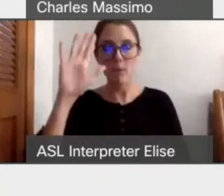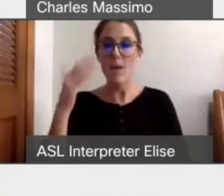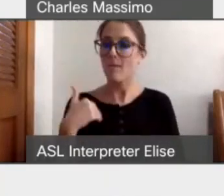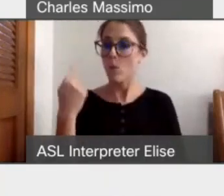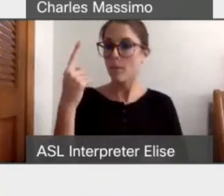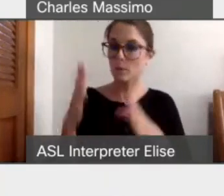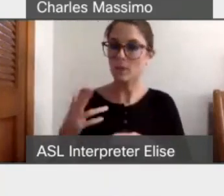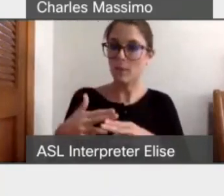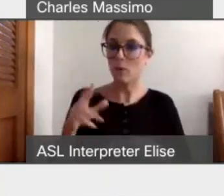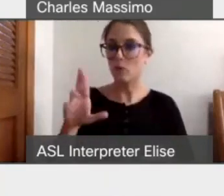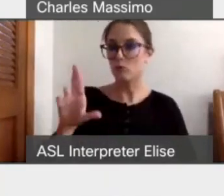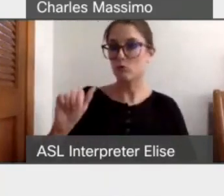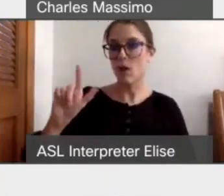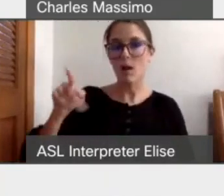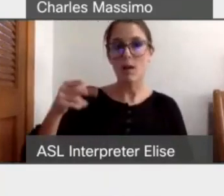Ralph Warren.